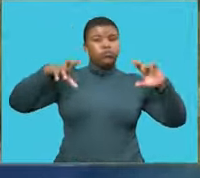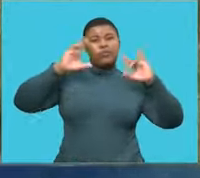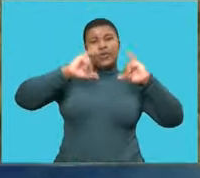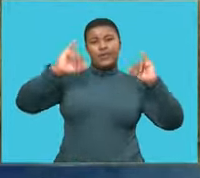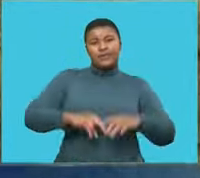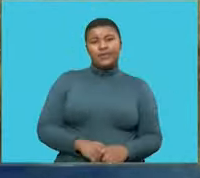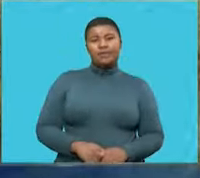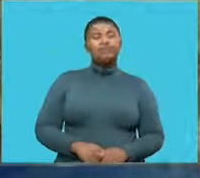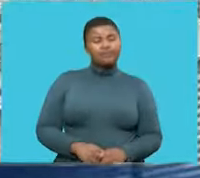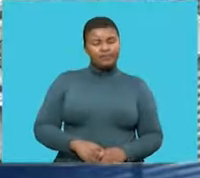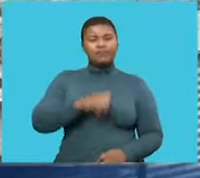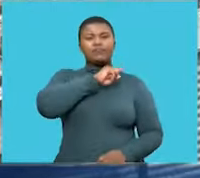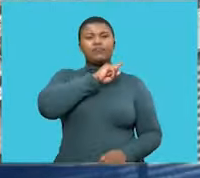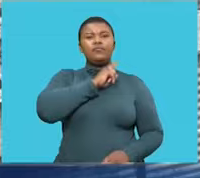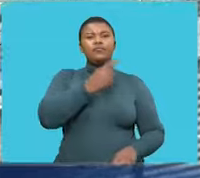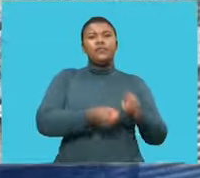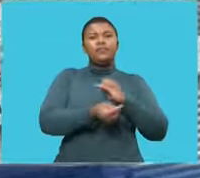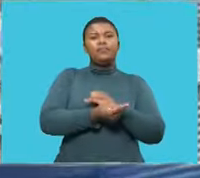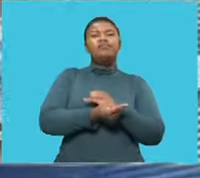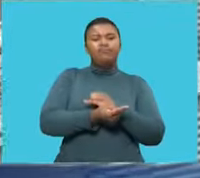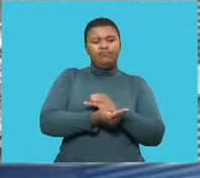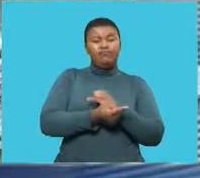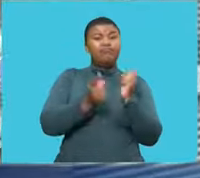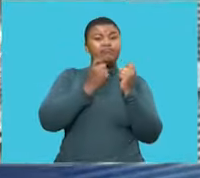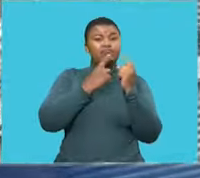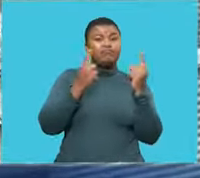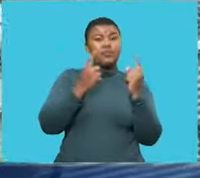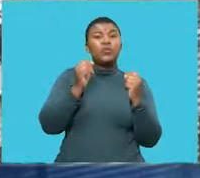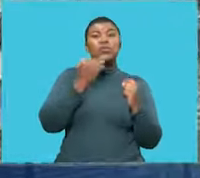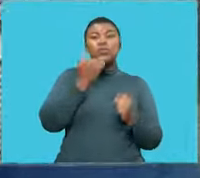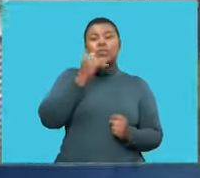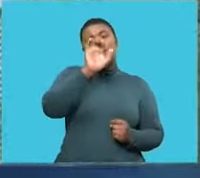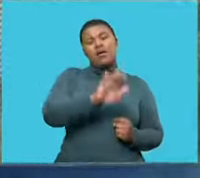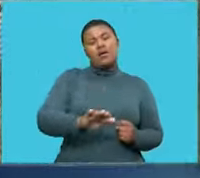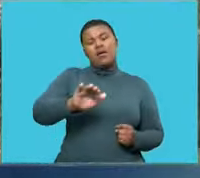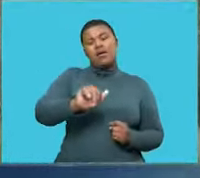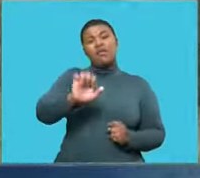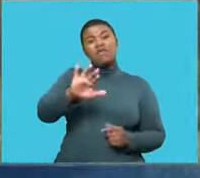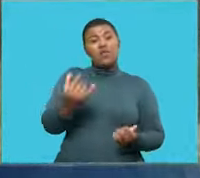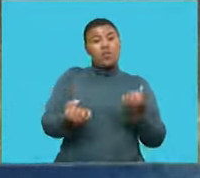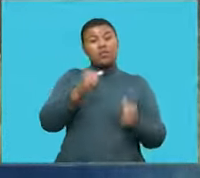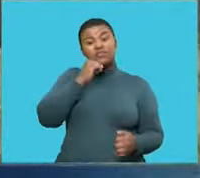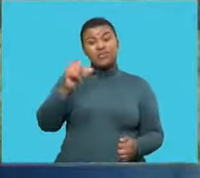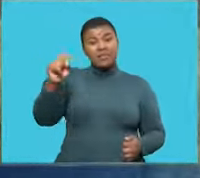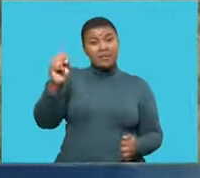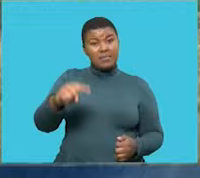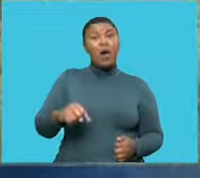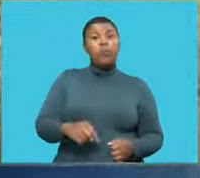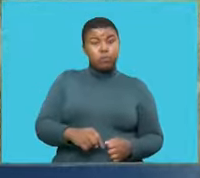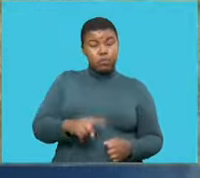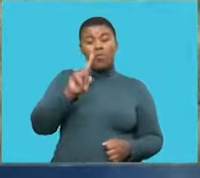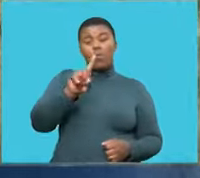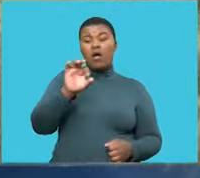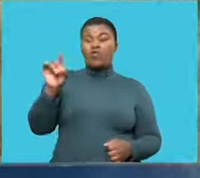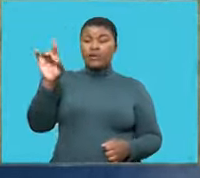telaka morao ho patala zo enzwenke kantoro ya bulibi afrika borwa ya hore pula ee baluang hudiperesente